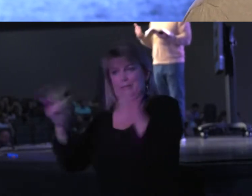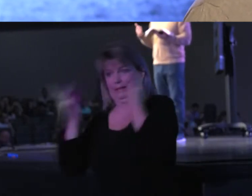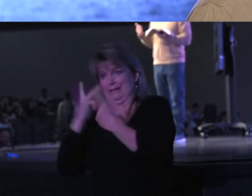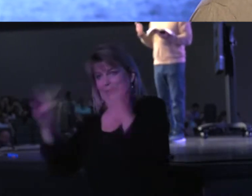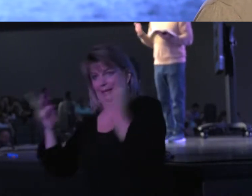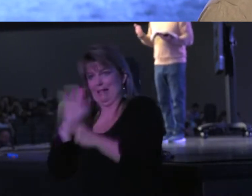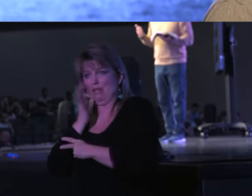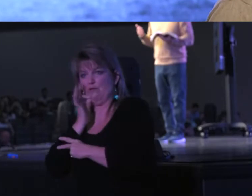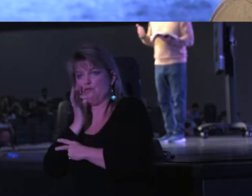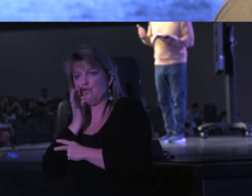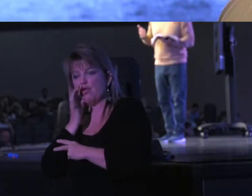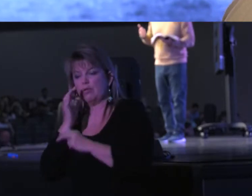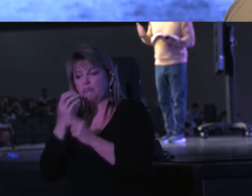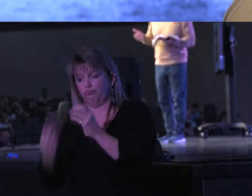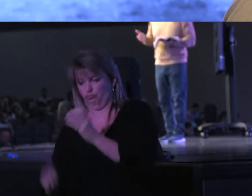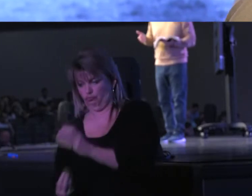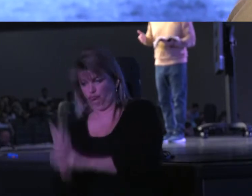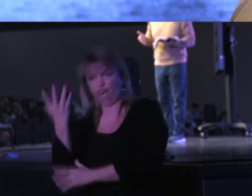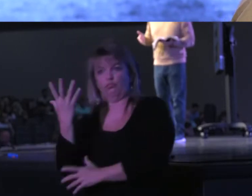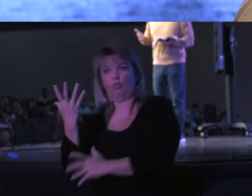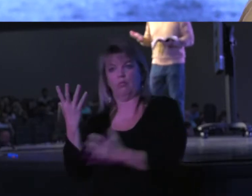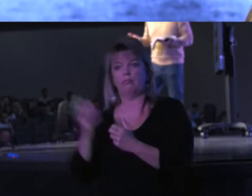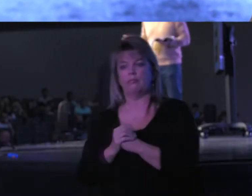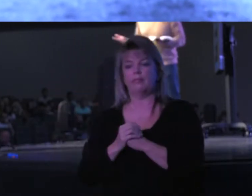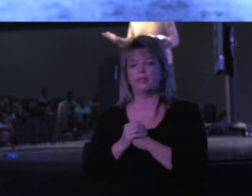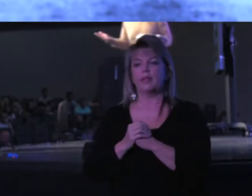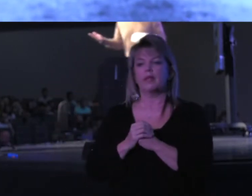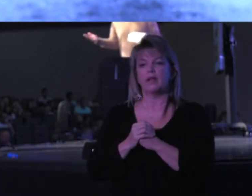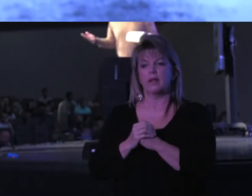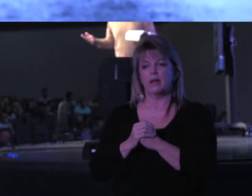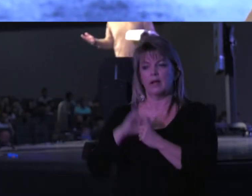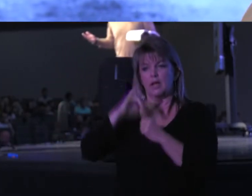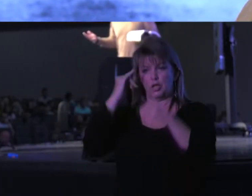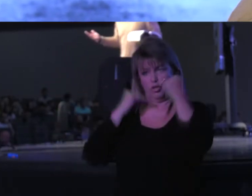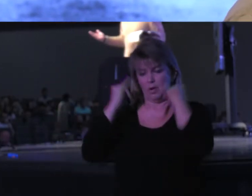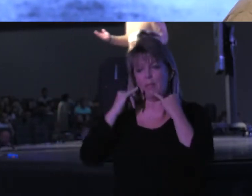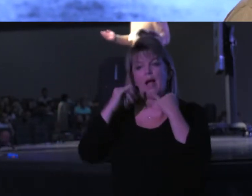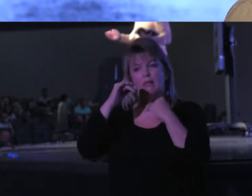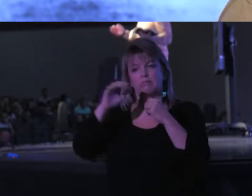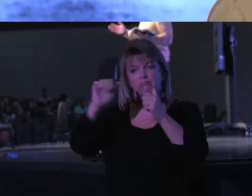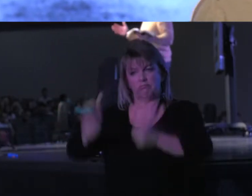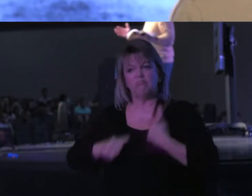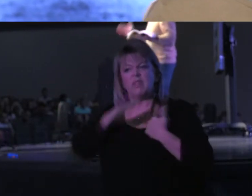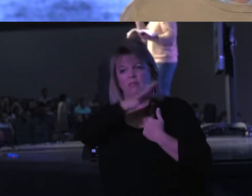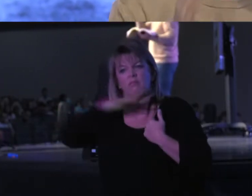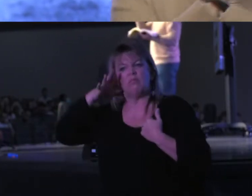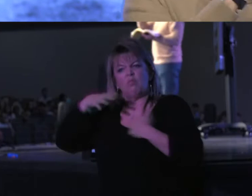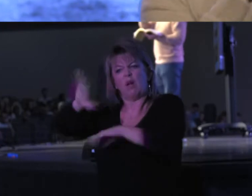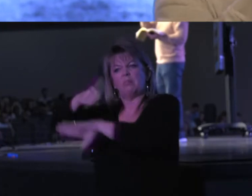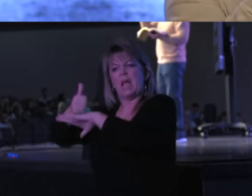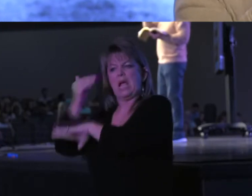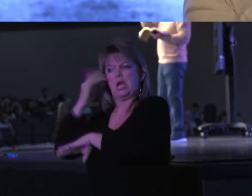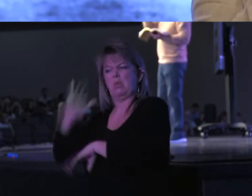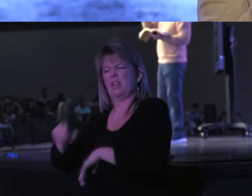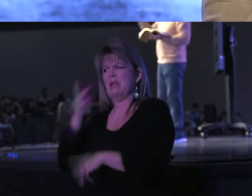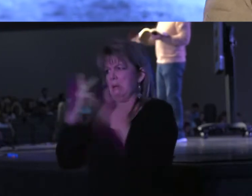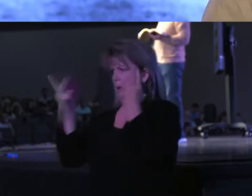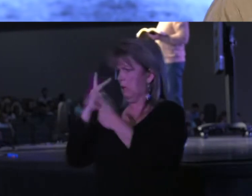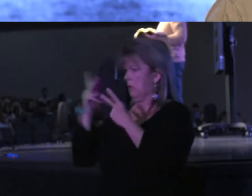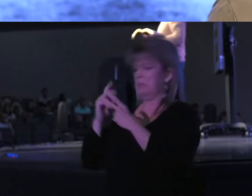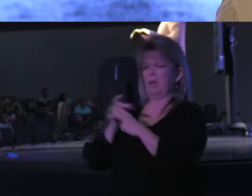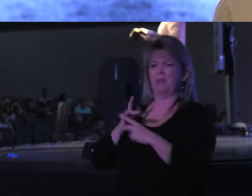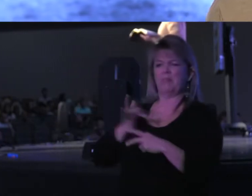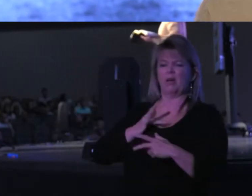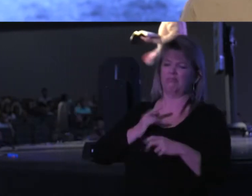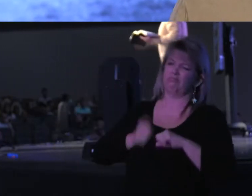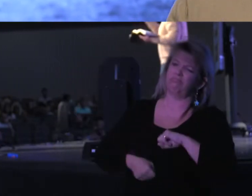the fruit of the ground yield its harvest. Jeremiah, living in an agricultural setting, knew this, and he said, "This is what I see that makes my heart